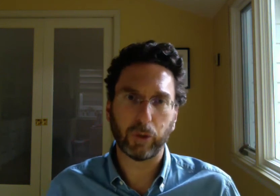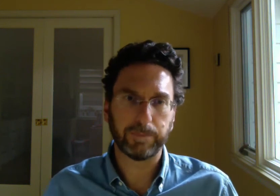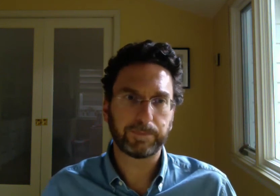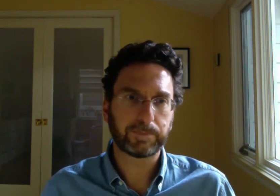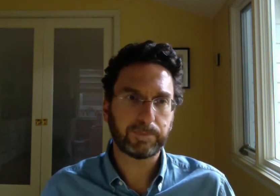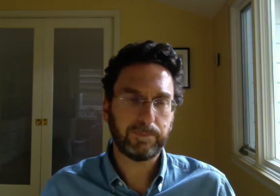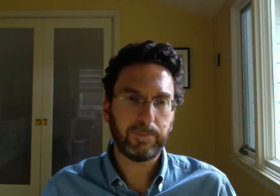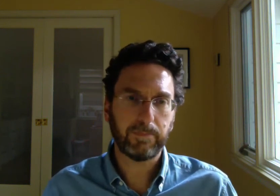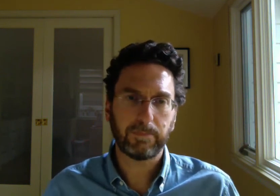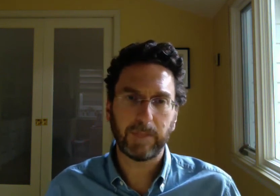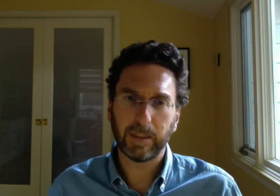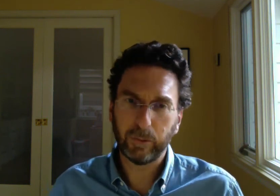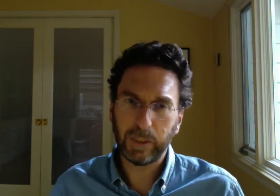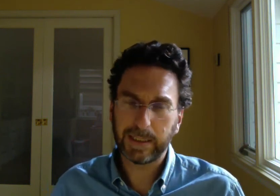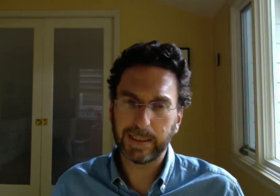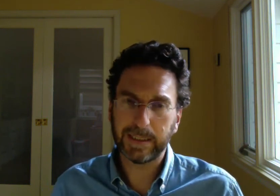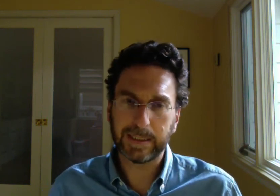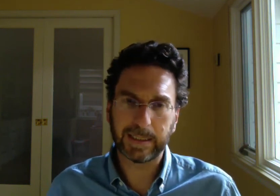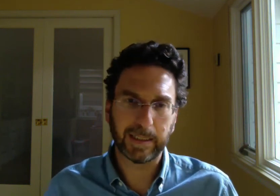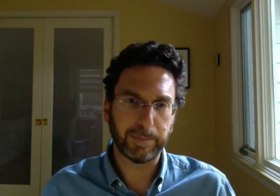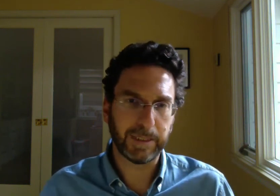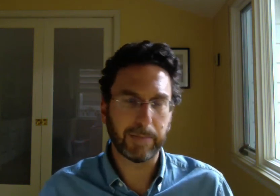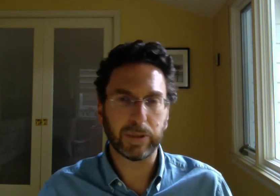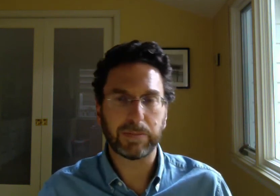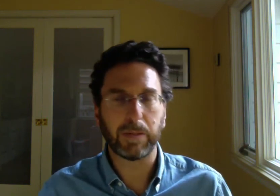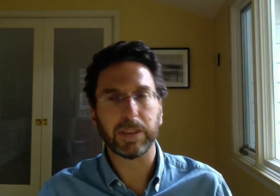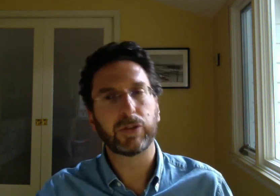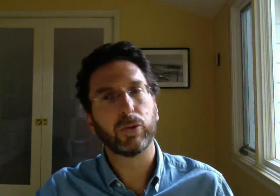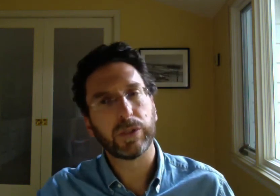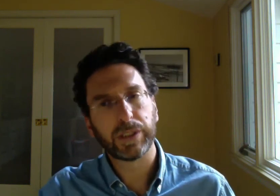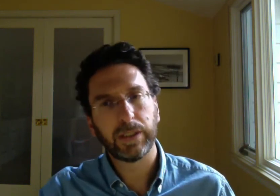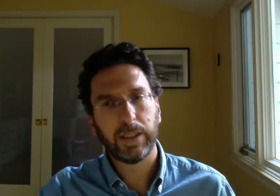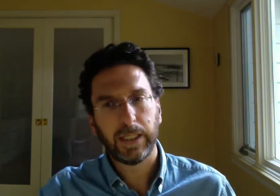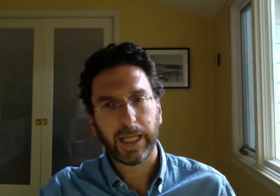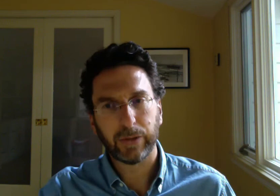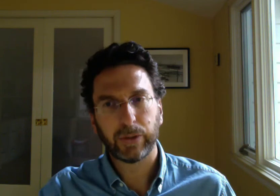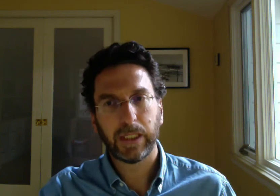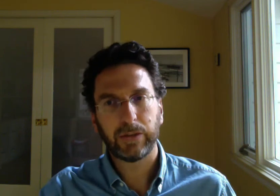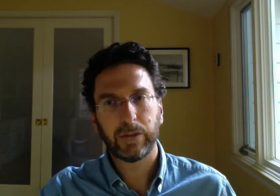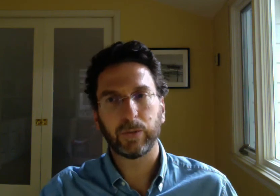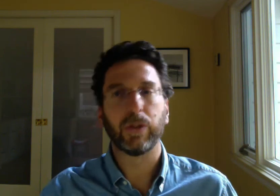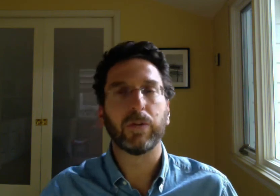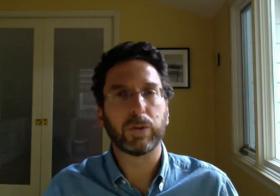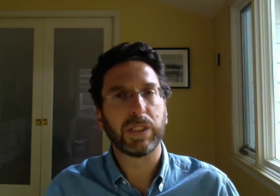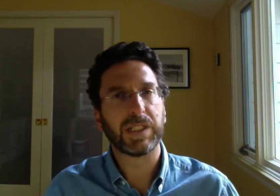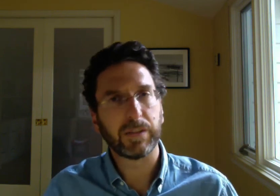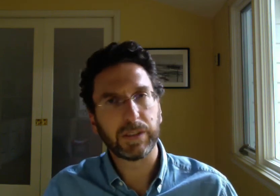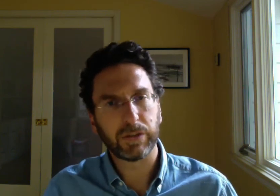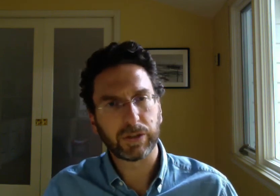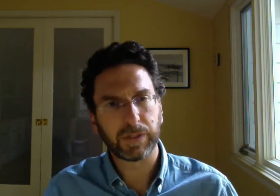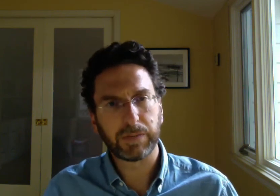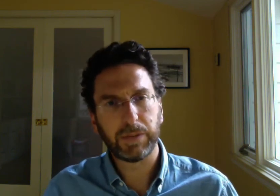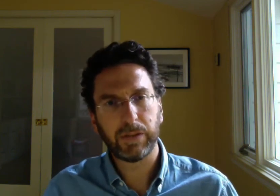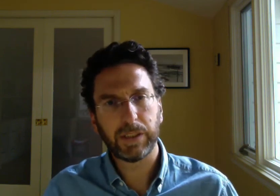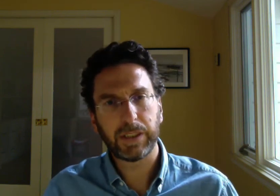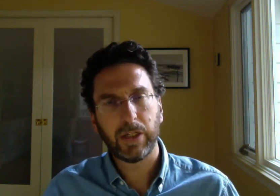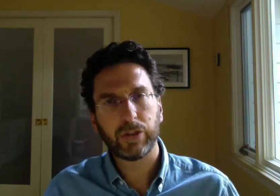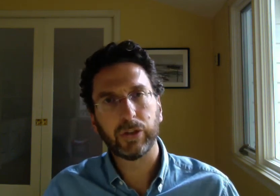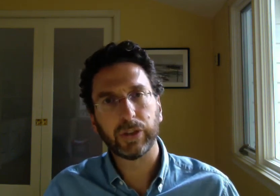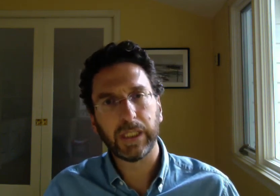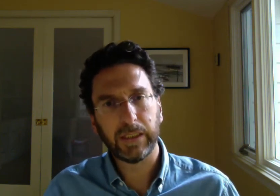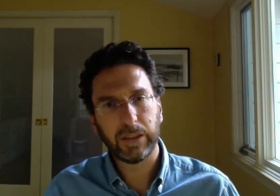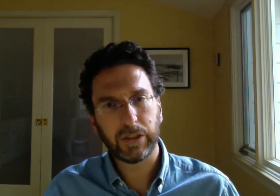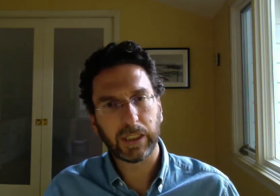the Holodomor. Luda is a Minneapolis public schools educator with over 27 years of experience.